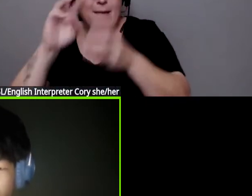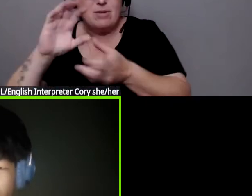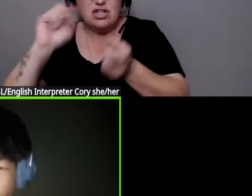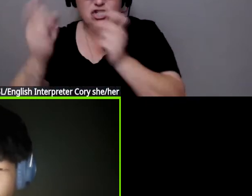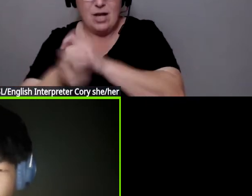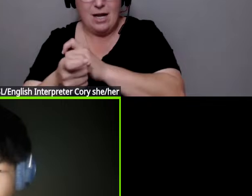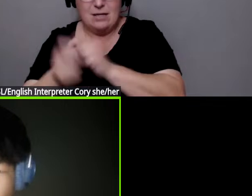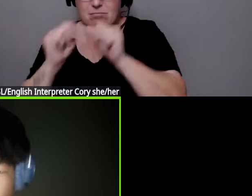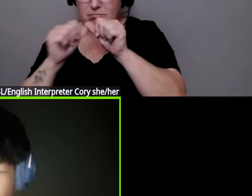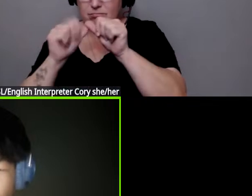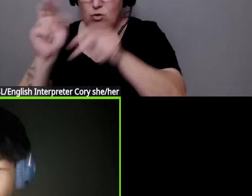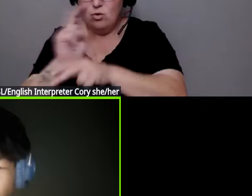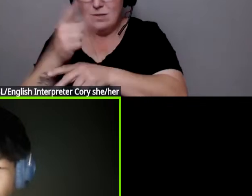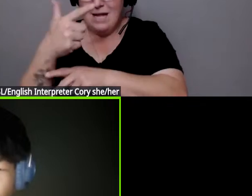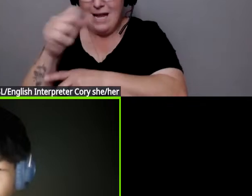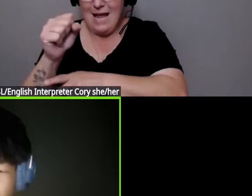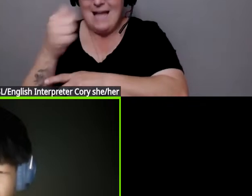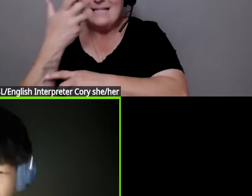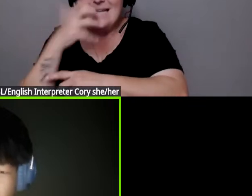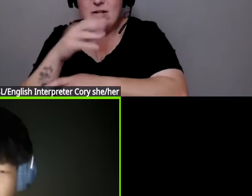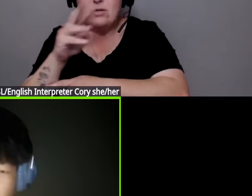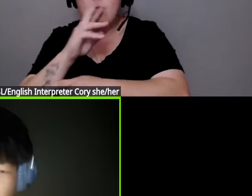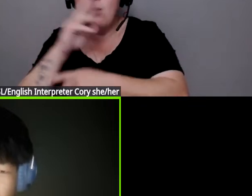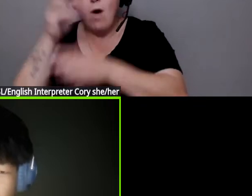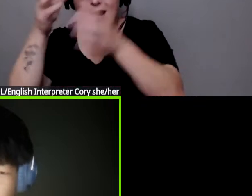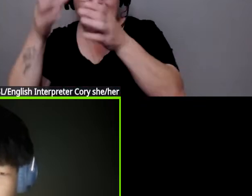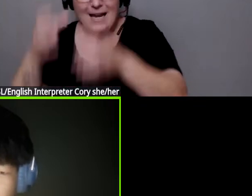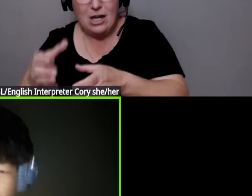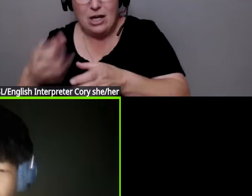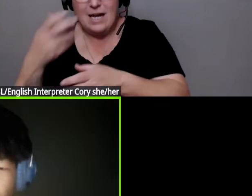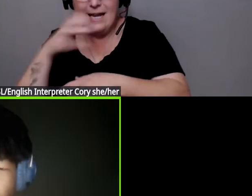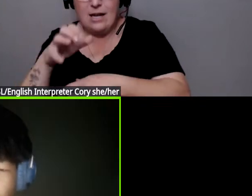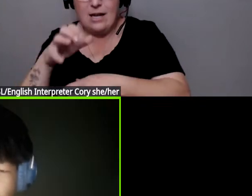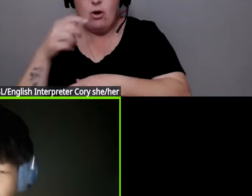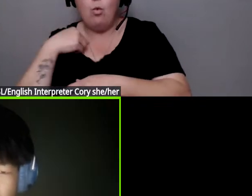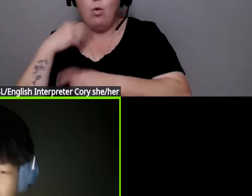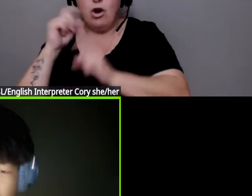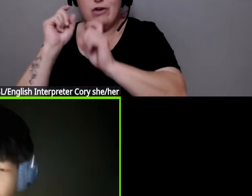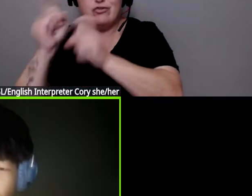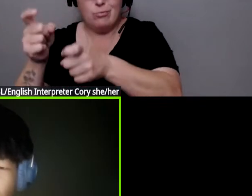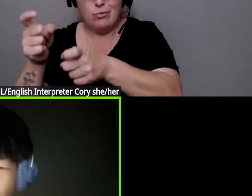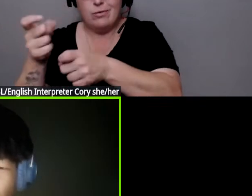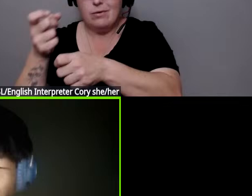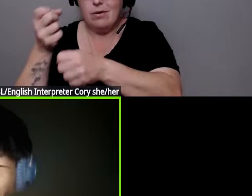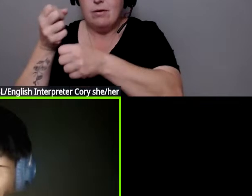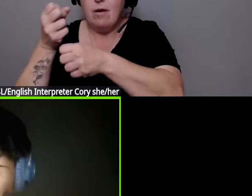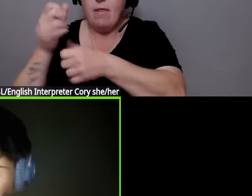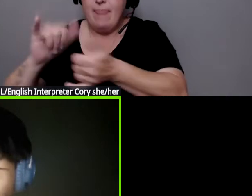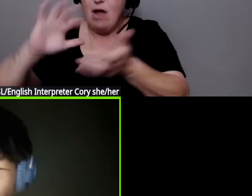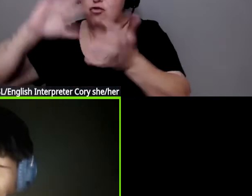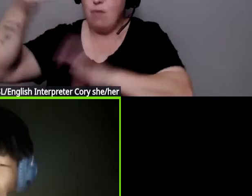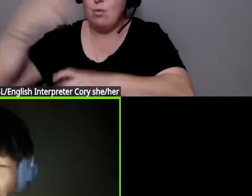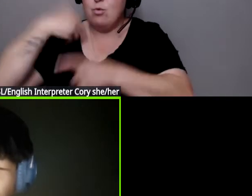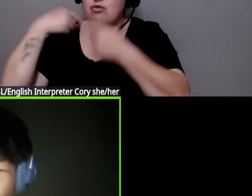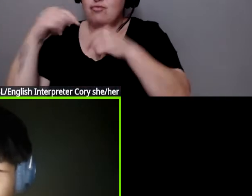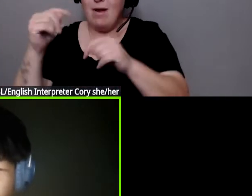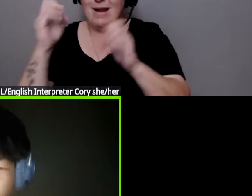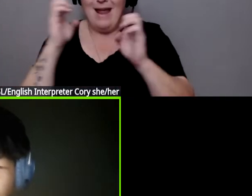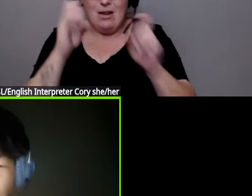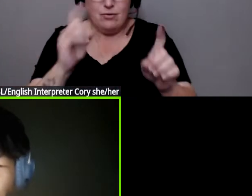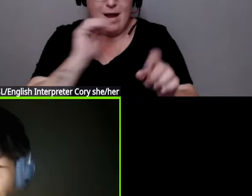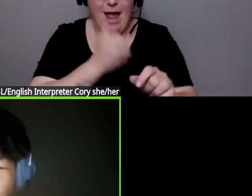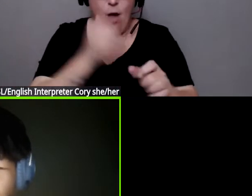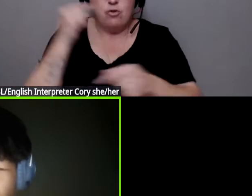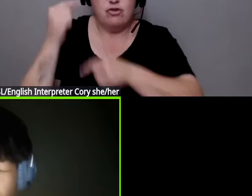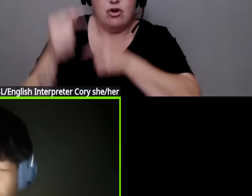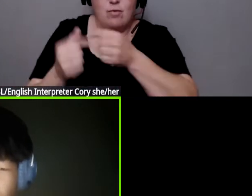of gas-powered heaters and water heaters, we are contributing to the very crisis we're trying to educate our generation to solve.